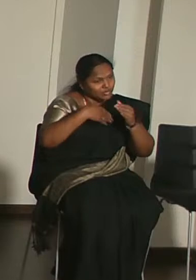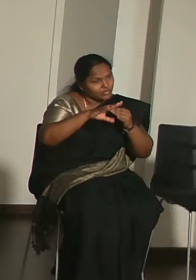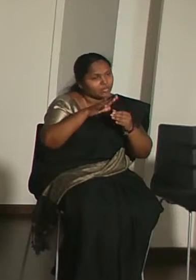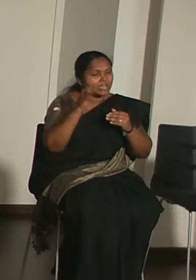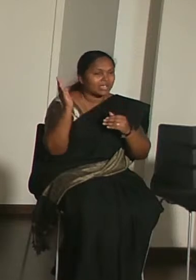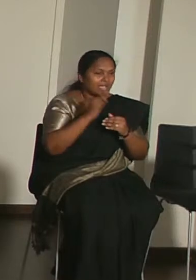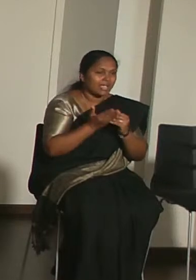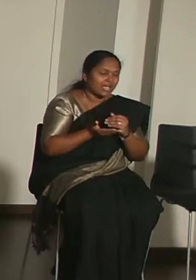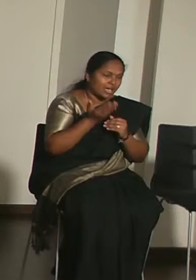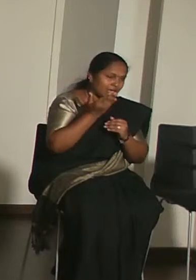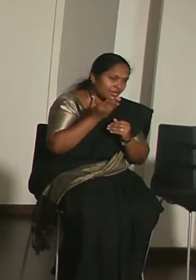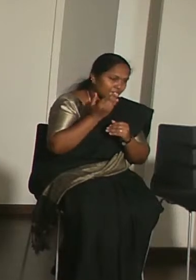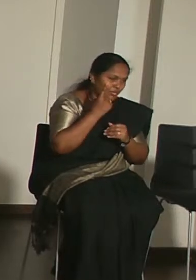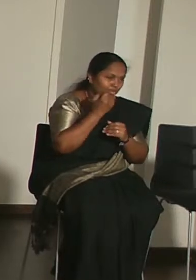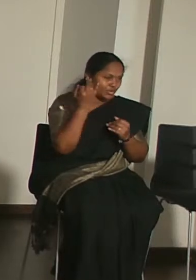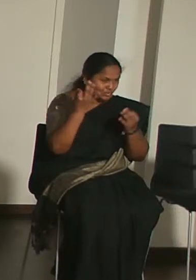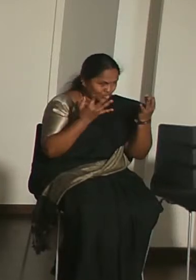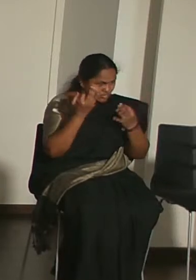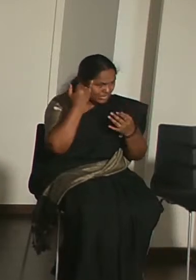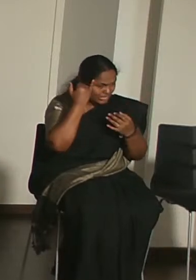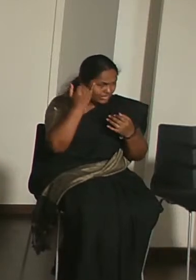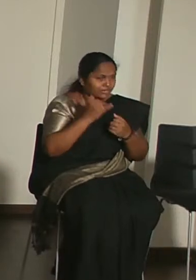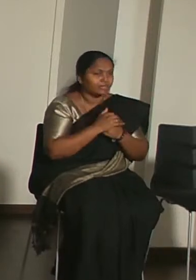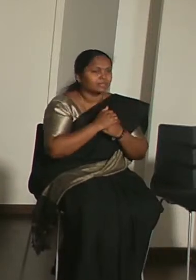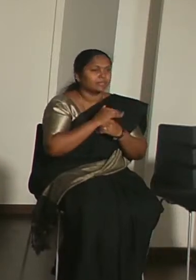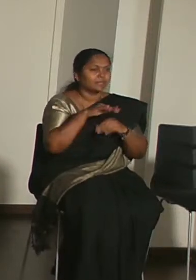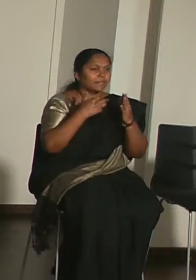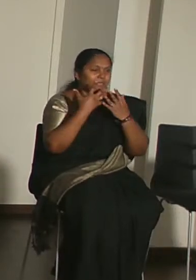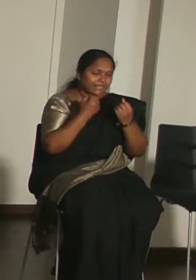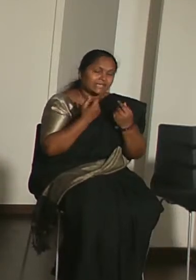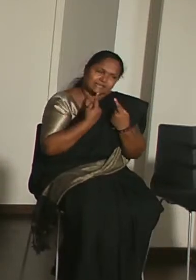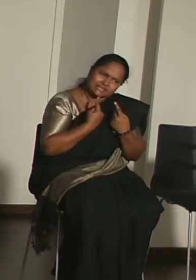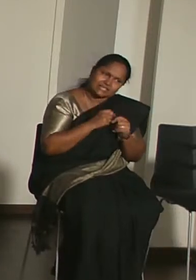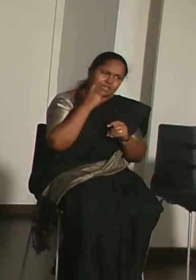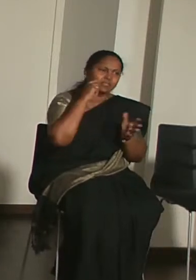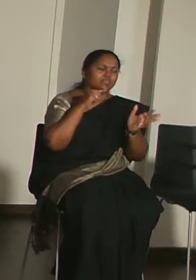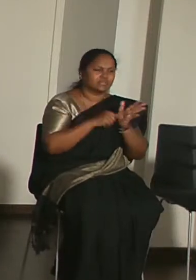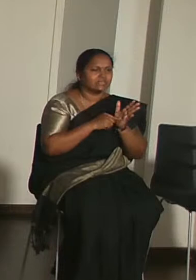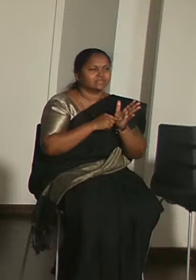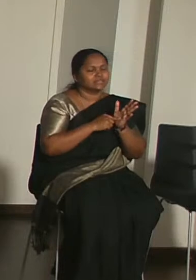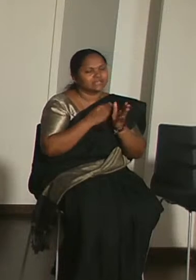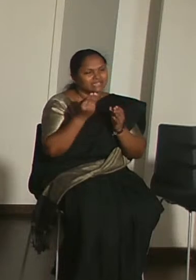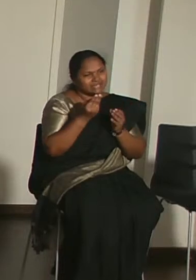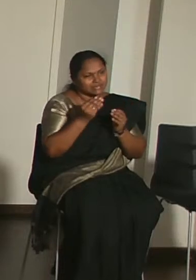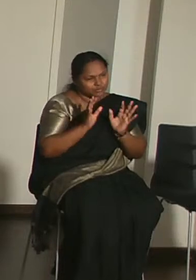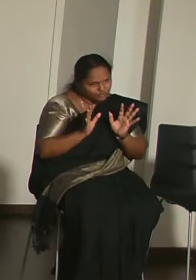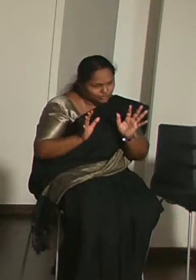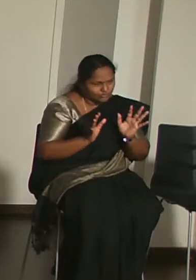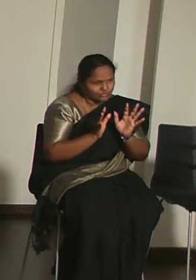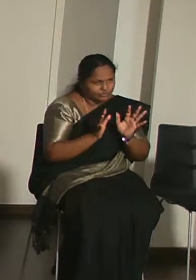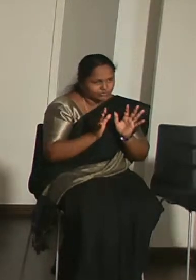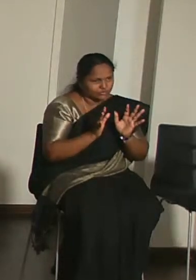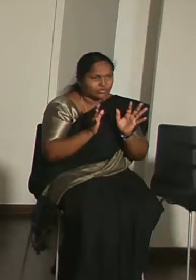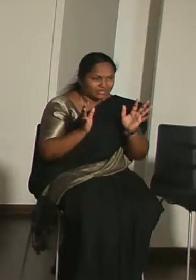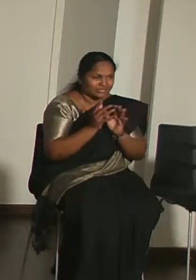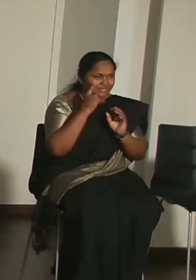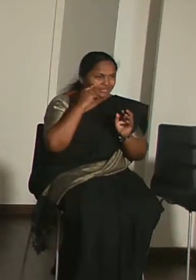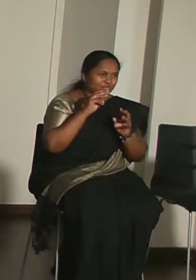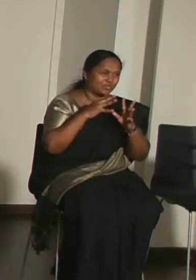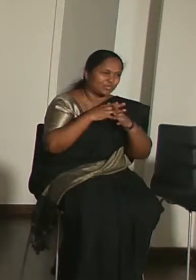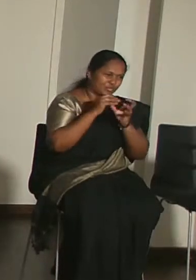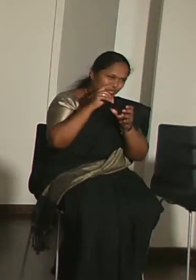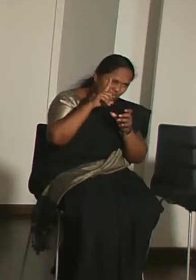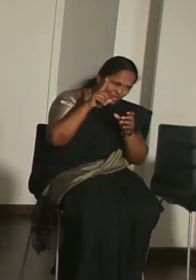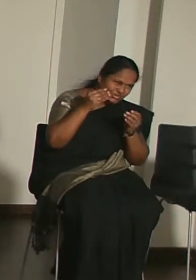out. One new idea is enough, but we have to strive for that a little bit. Just push at the wall sometimes